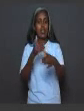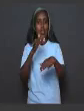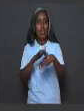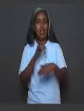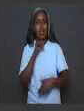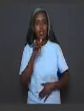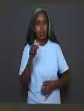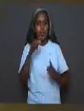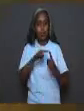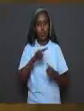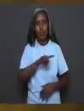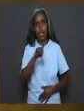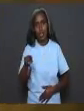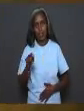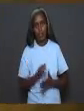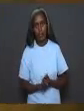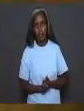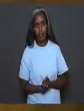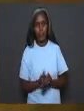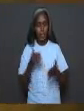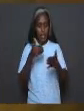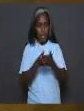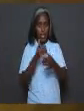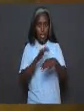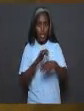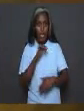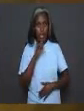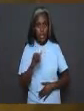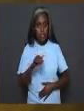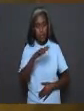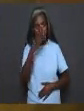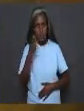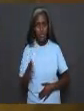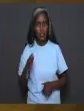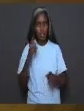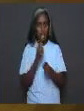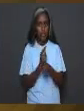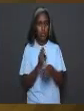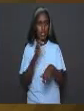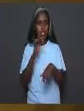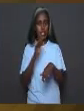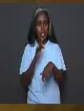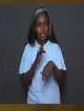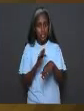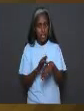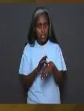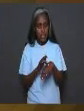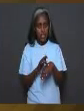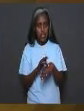the curve. An asymptote never actually touches a